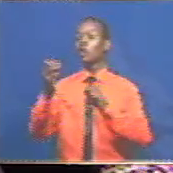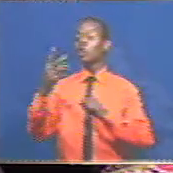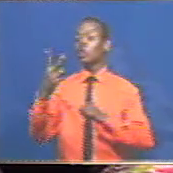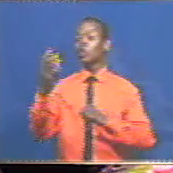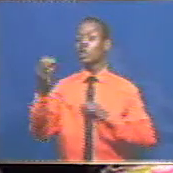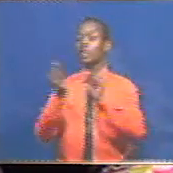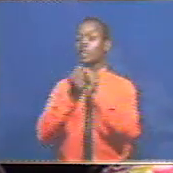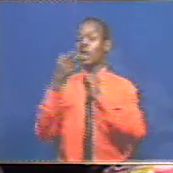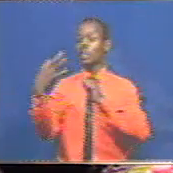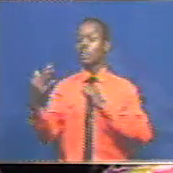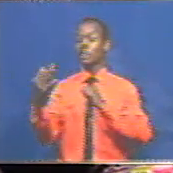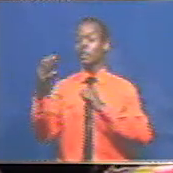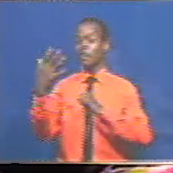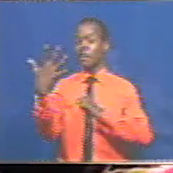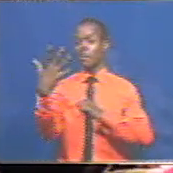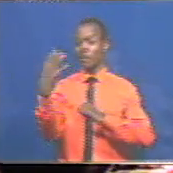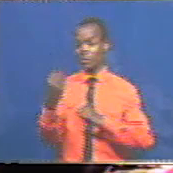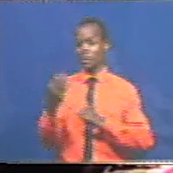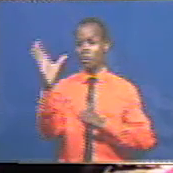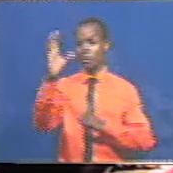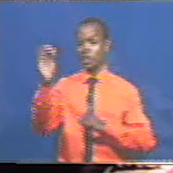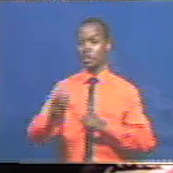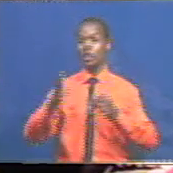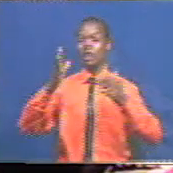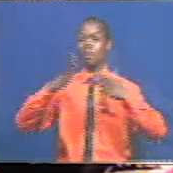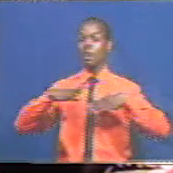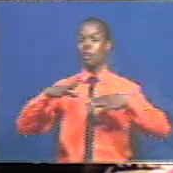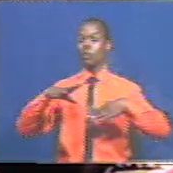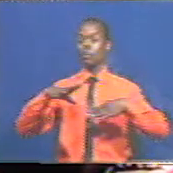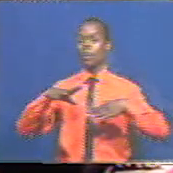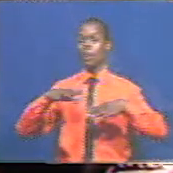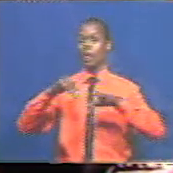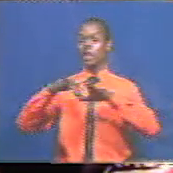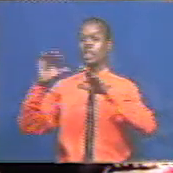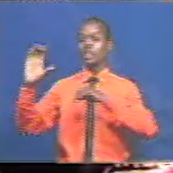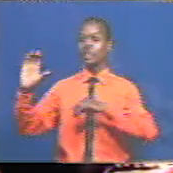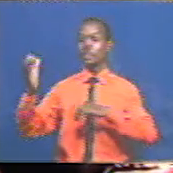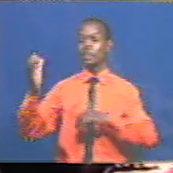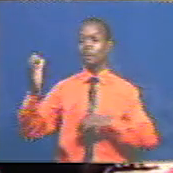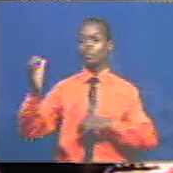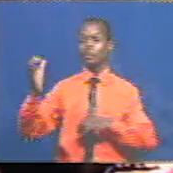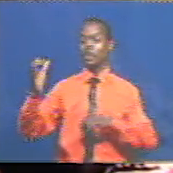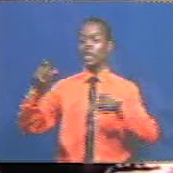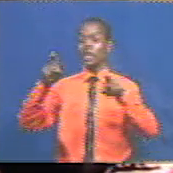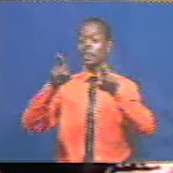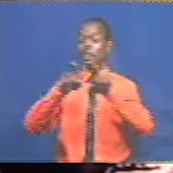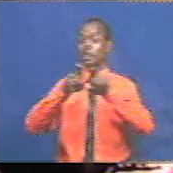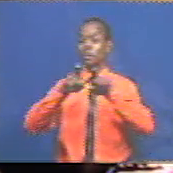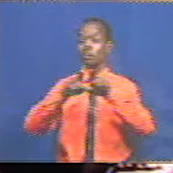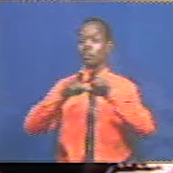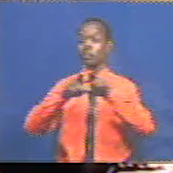percent now fifty percent of the population is in cities in urban area by 2030 is a